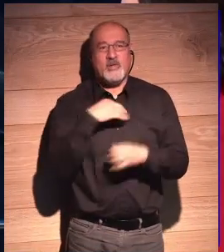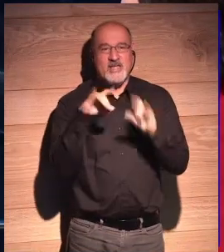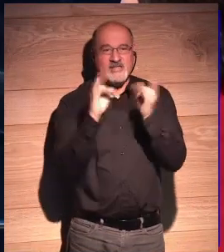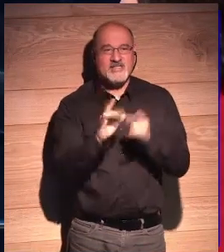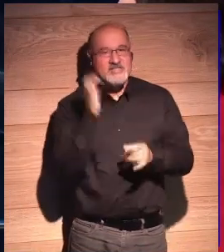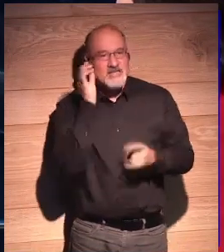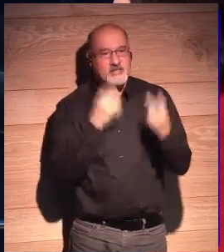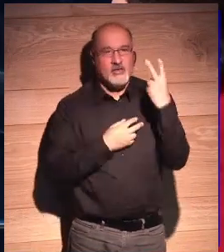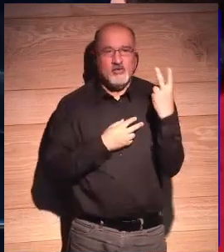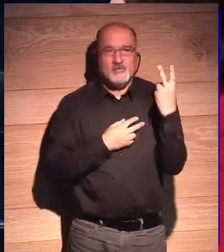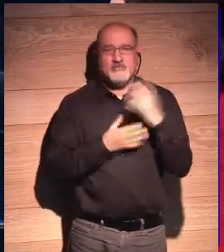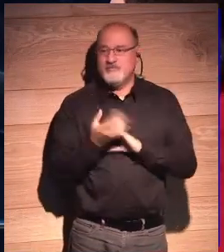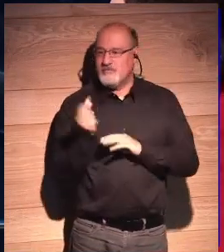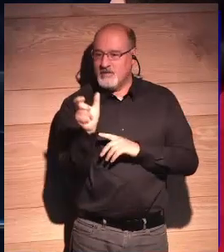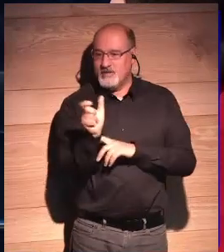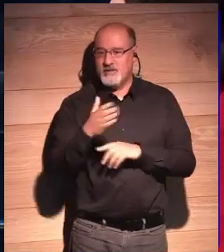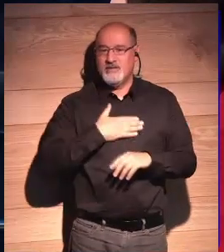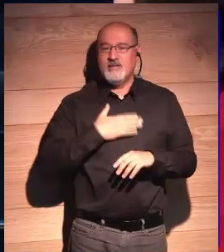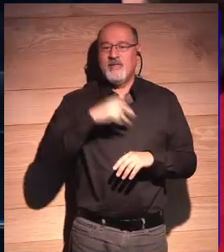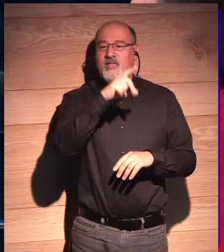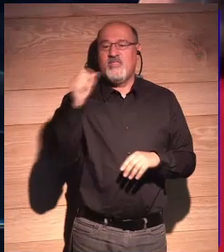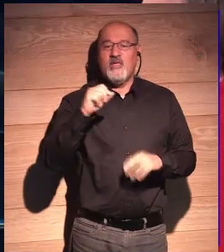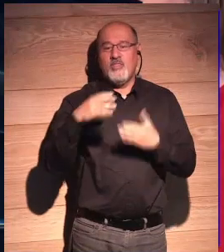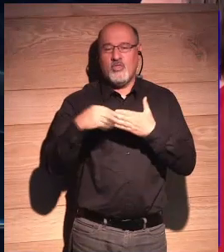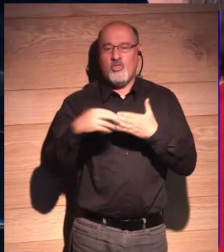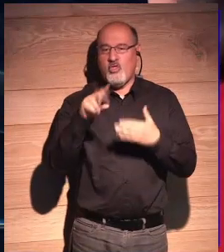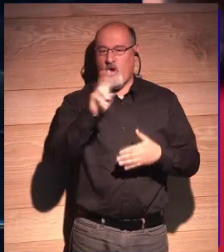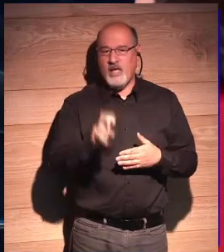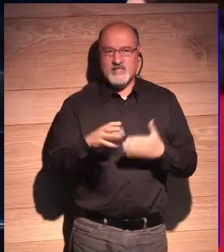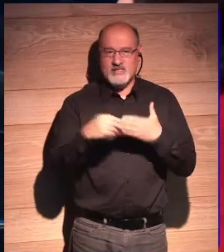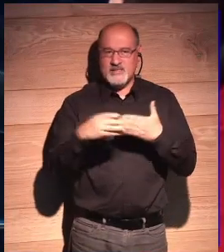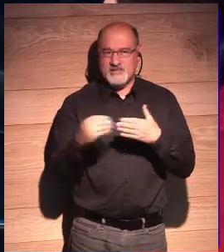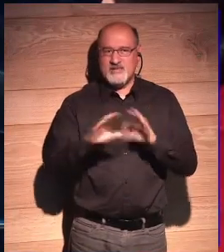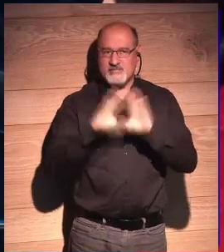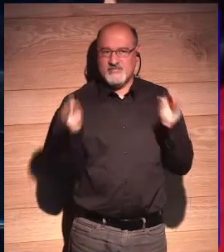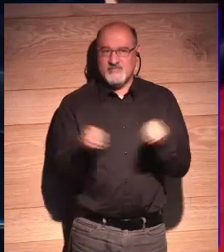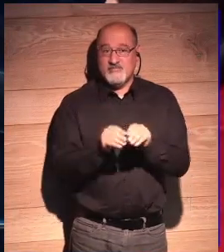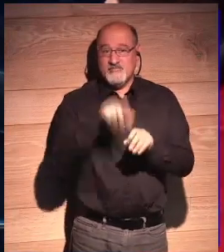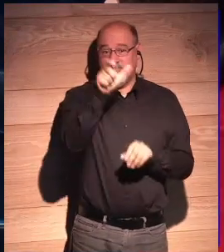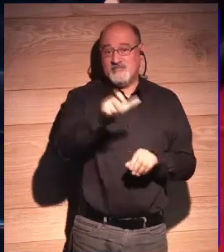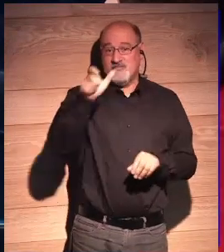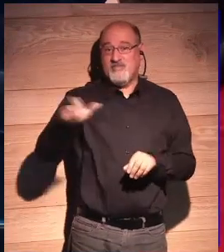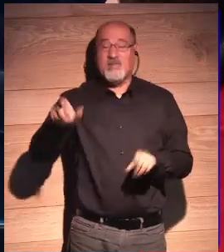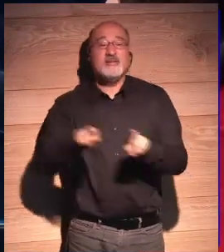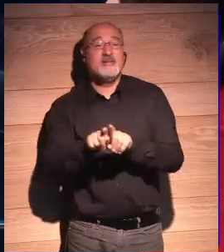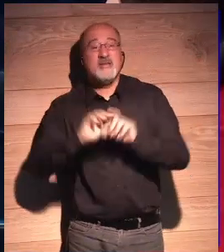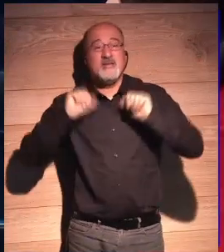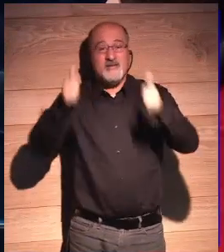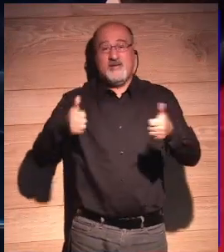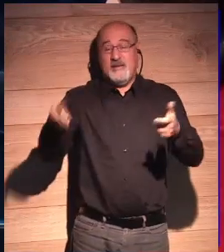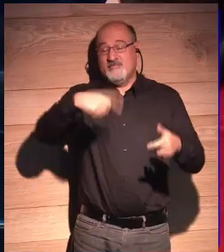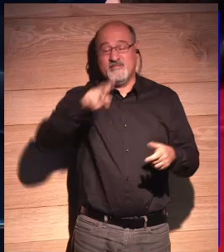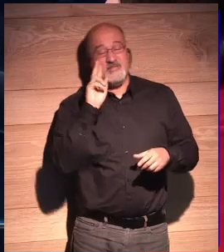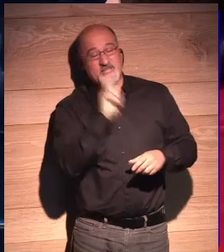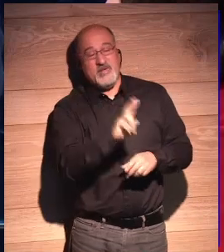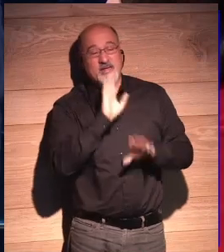At which price? $100. $100. And people assumed there's no way they